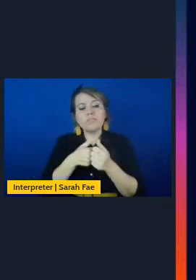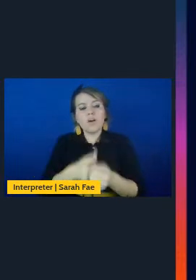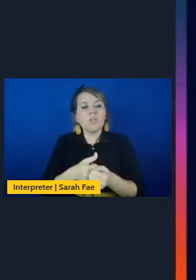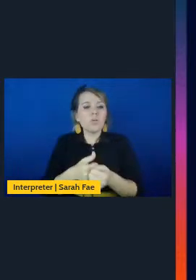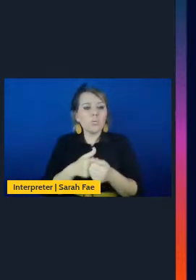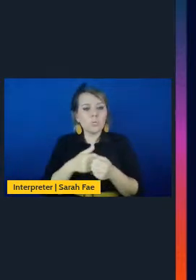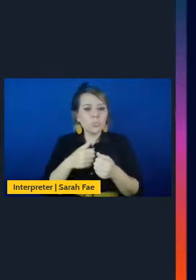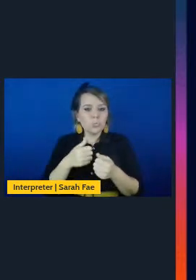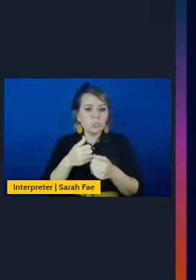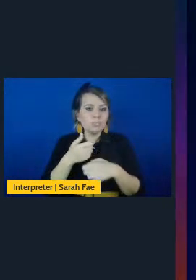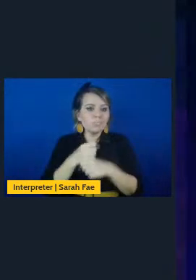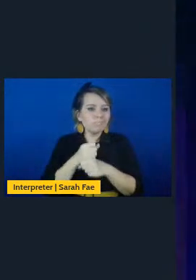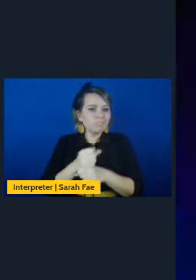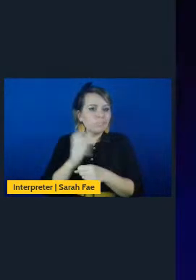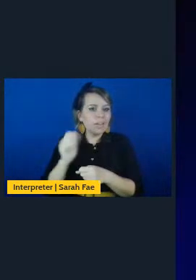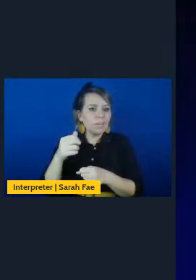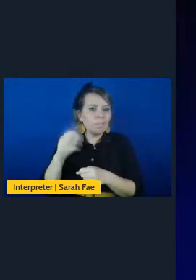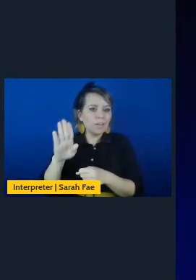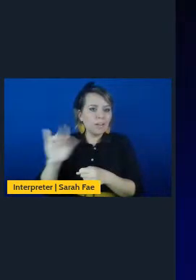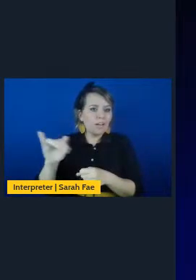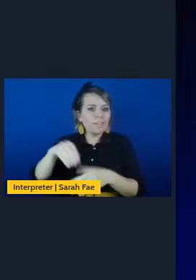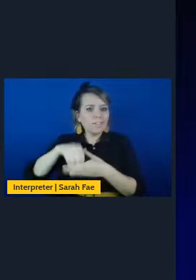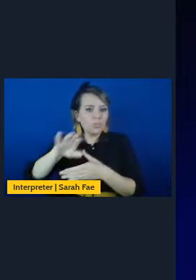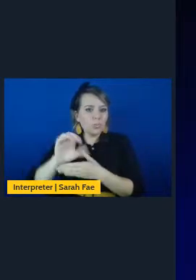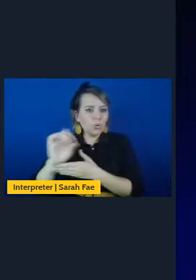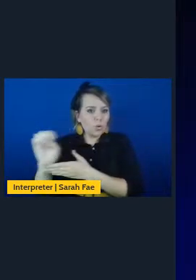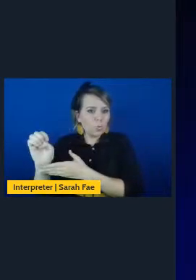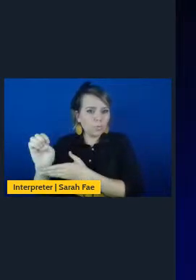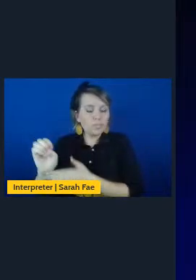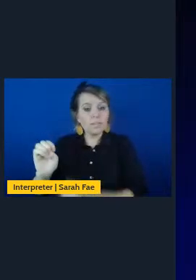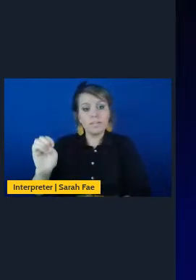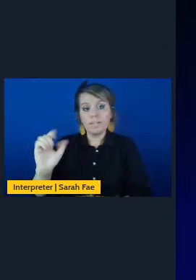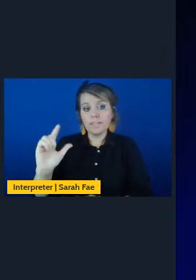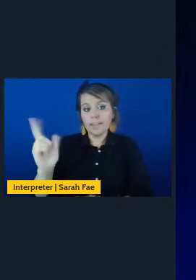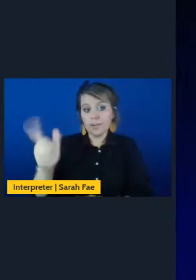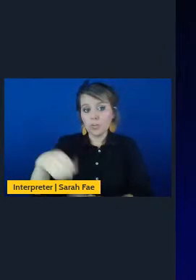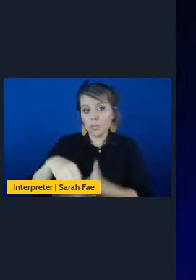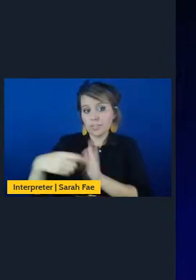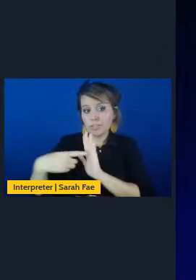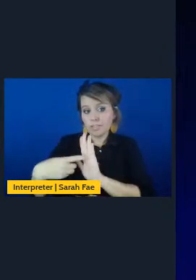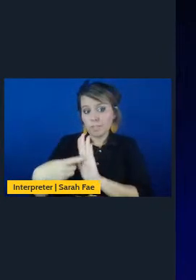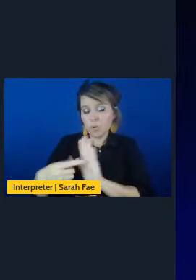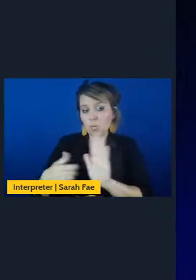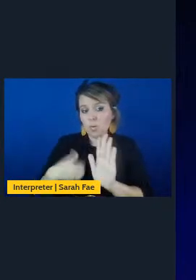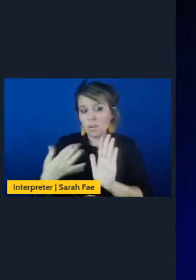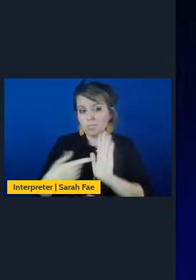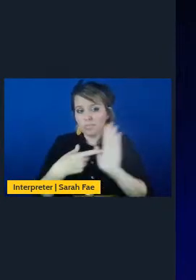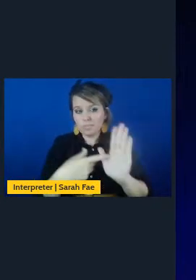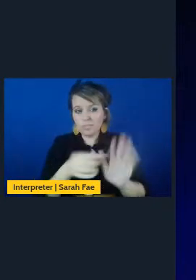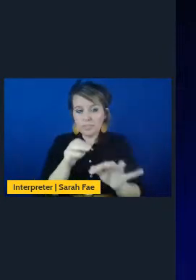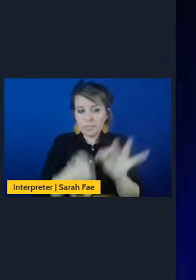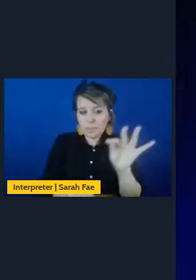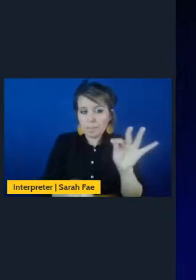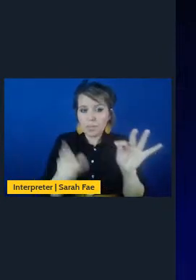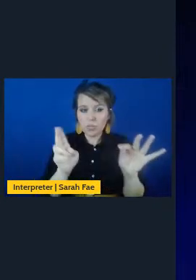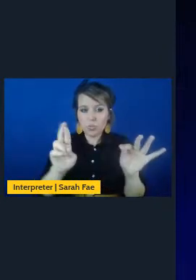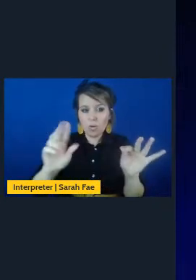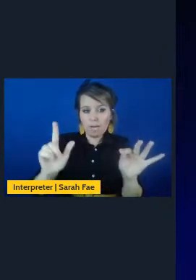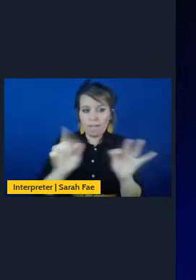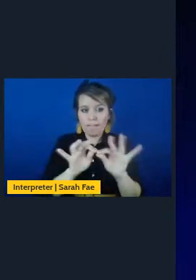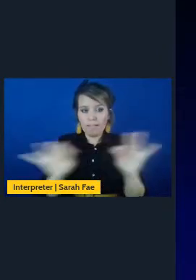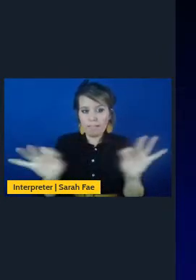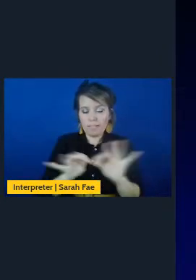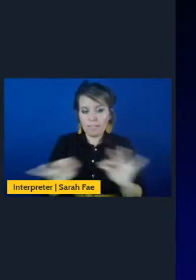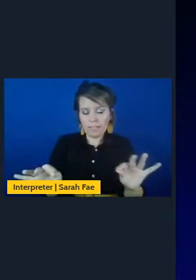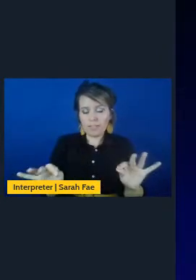your code. Now later on in the demo, I will demonstrate a simple URL shortener application